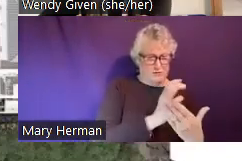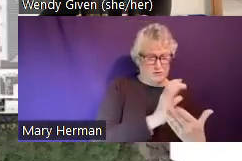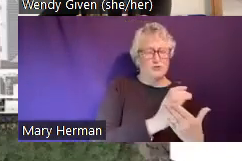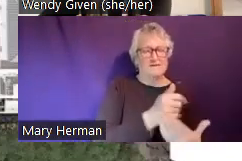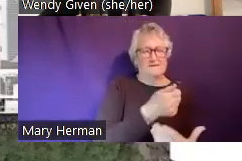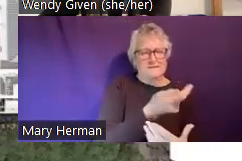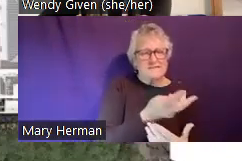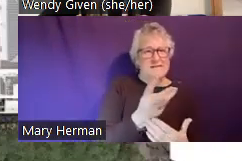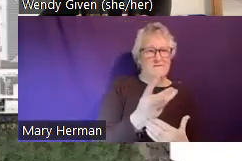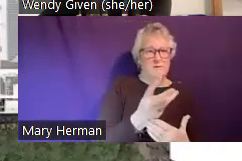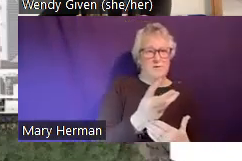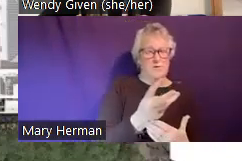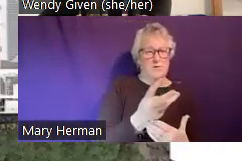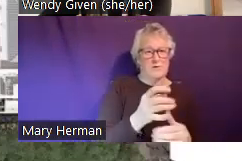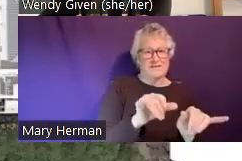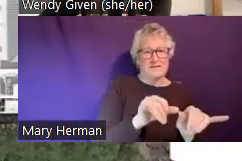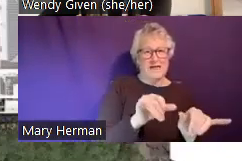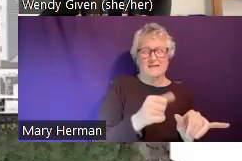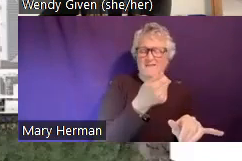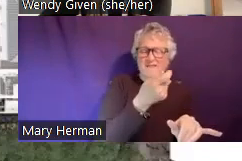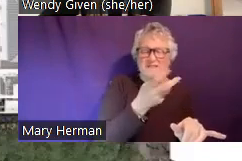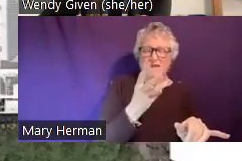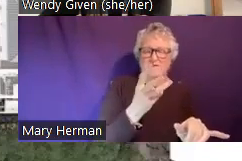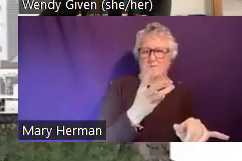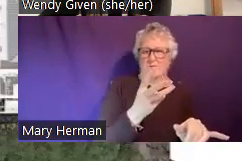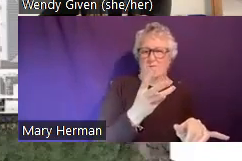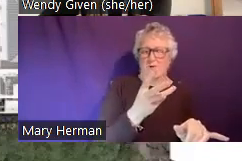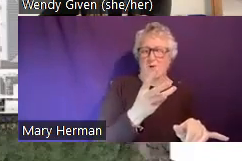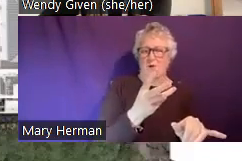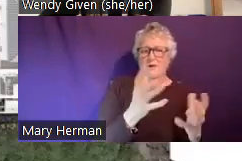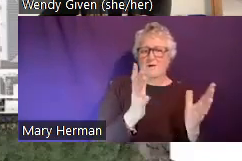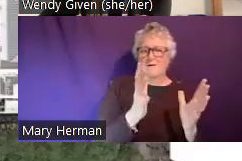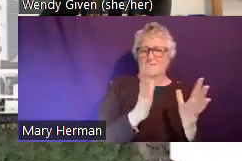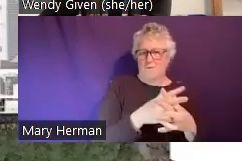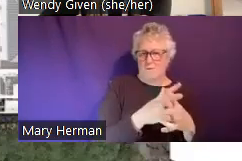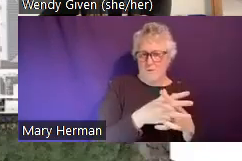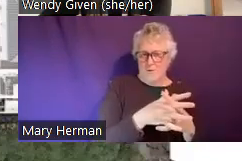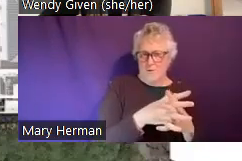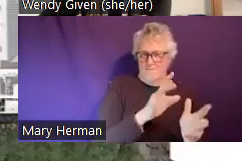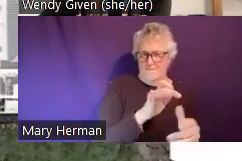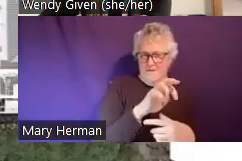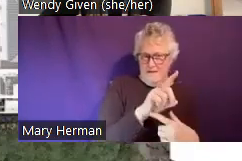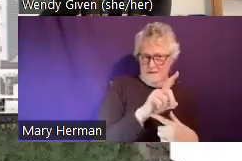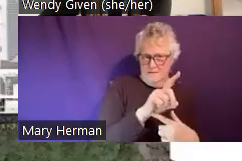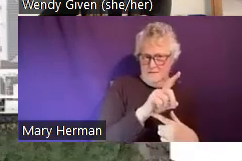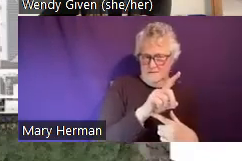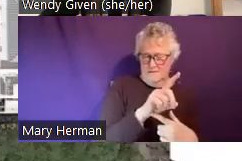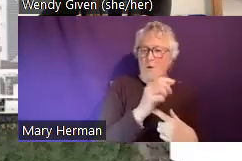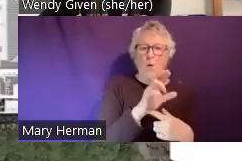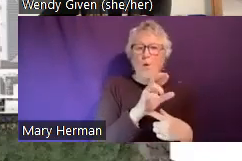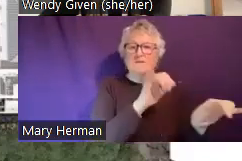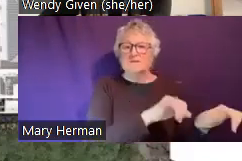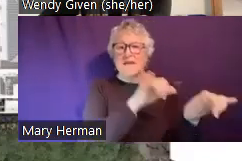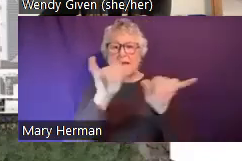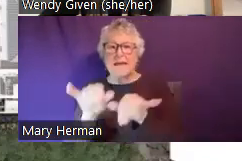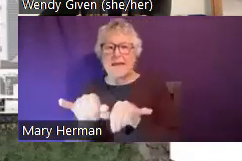Or if you're here in Portland and have been to Pioneer Courthouse Square, you can see that Pioneer Courthouse Square fills just the sort